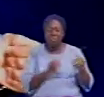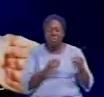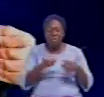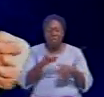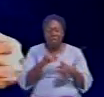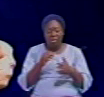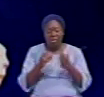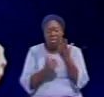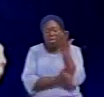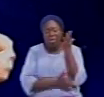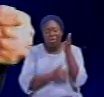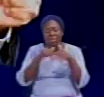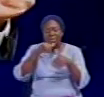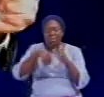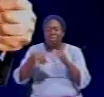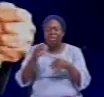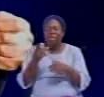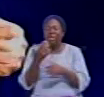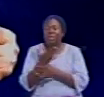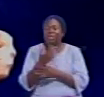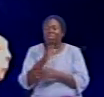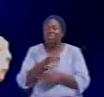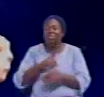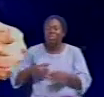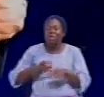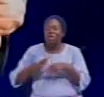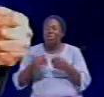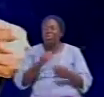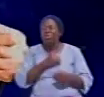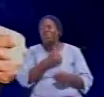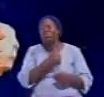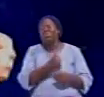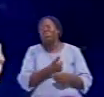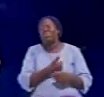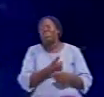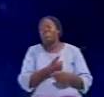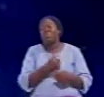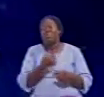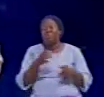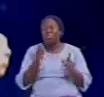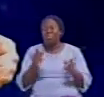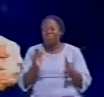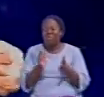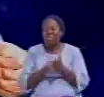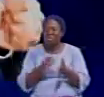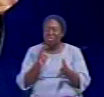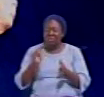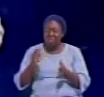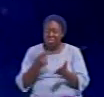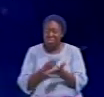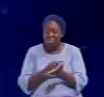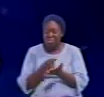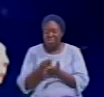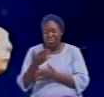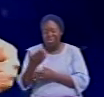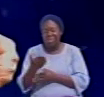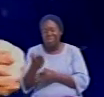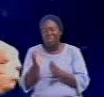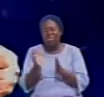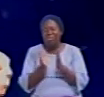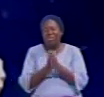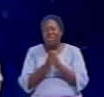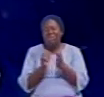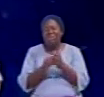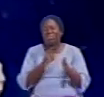the Lord. Commit those souls. They too deserve to hear. Pray that the Lord will